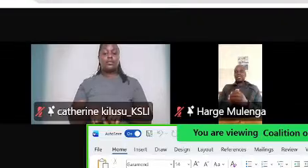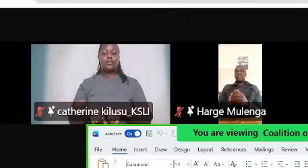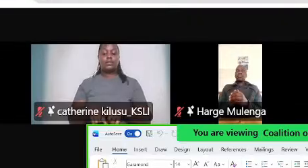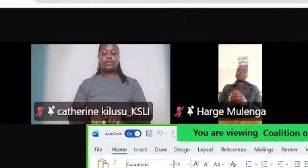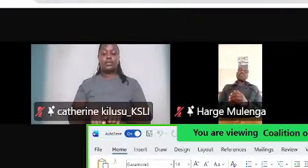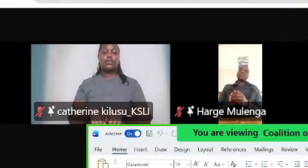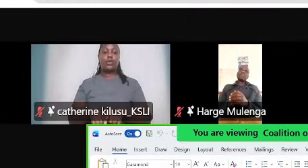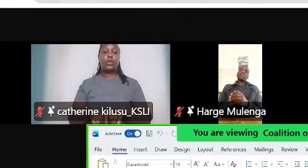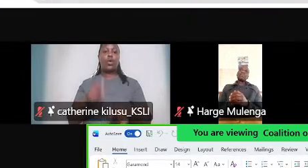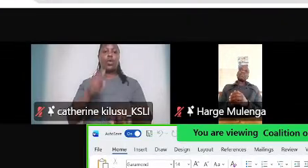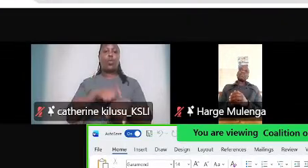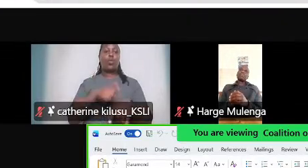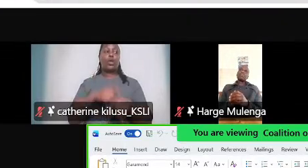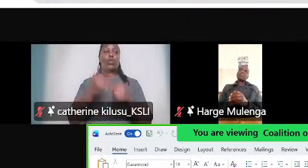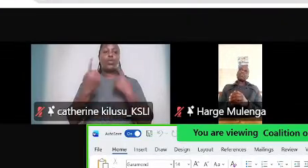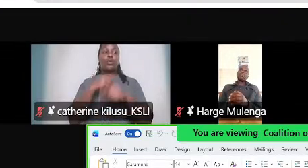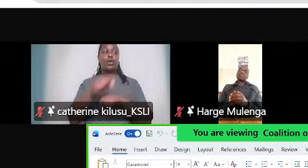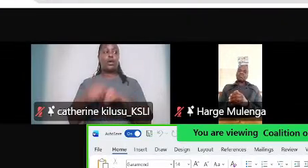about